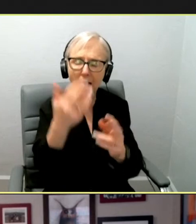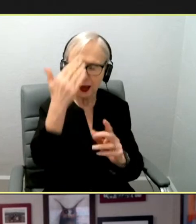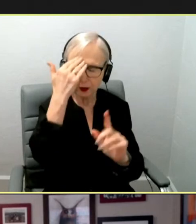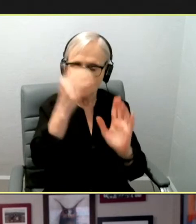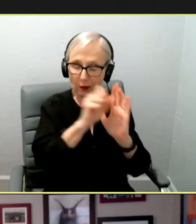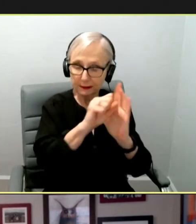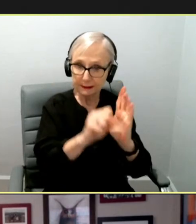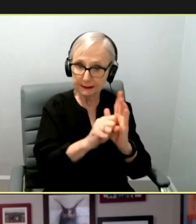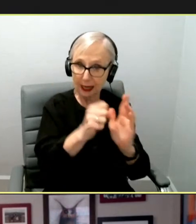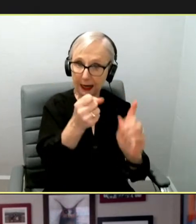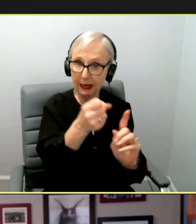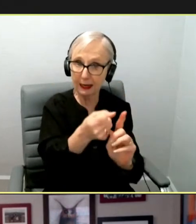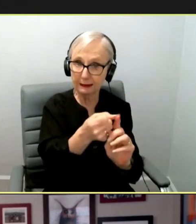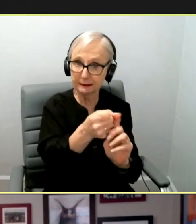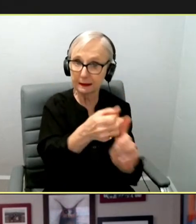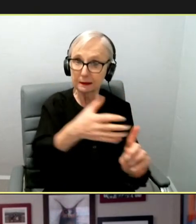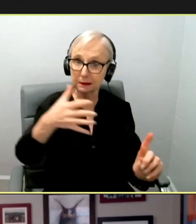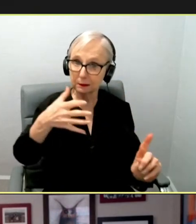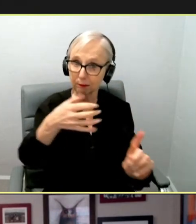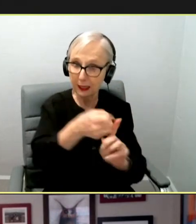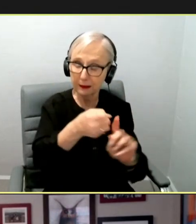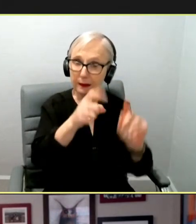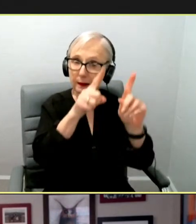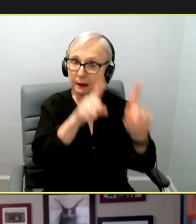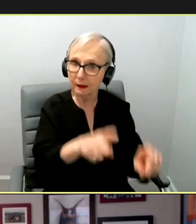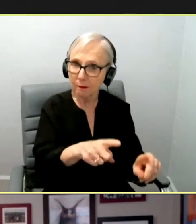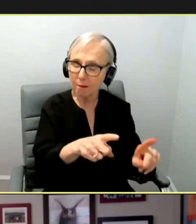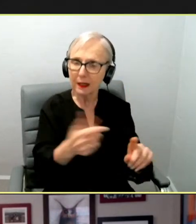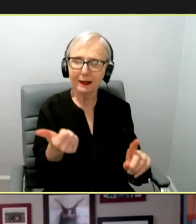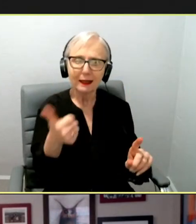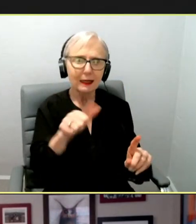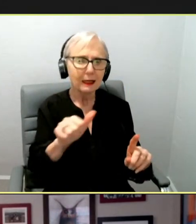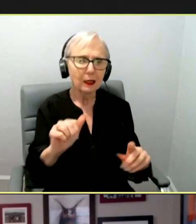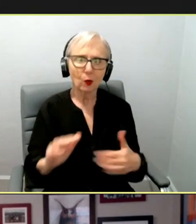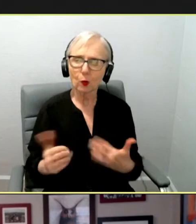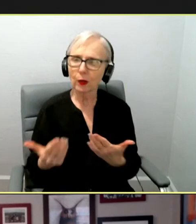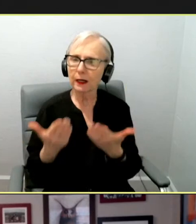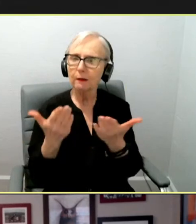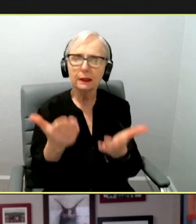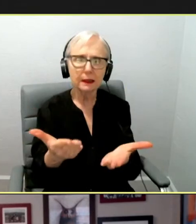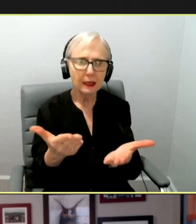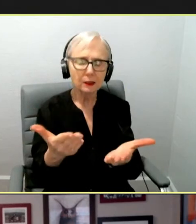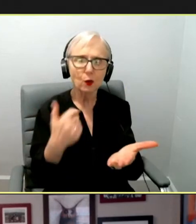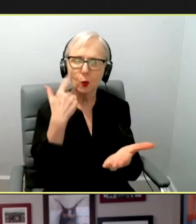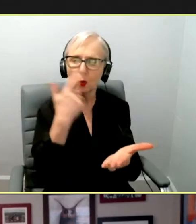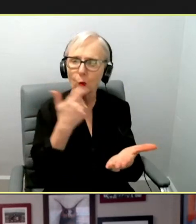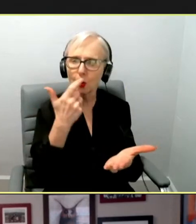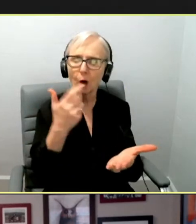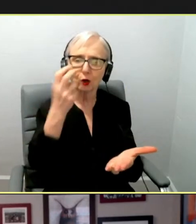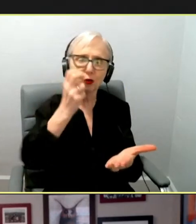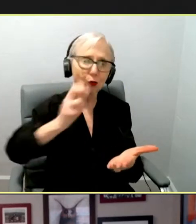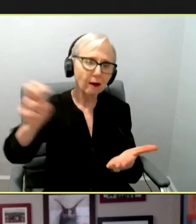testing, but are there any testing recommendations for travel that you have for Coloradans who are maybe leaving out of state?